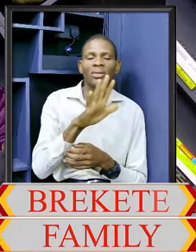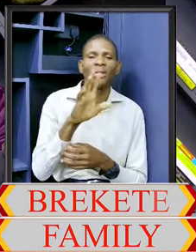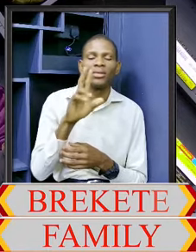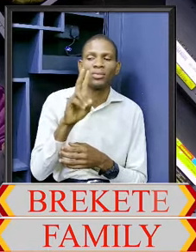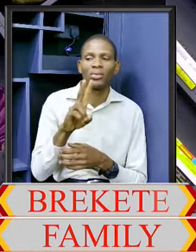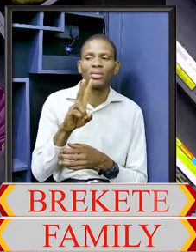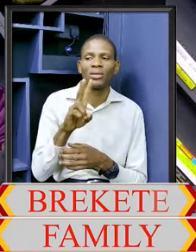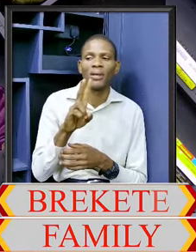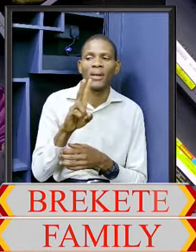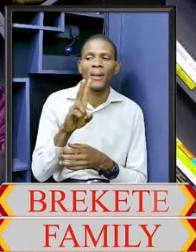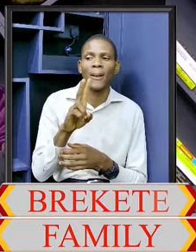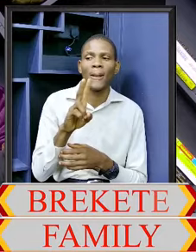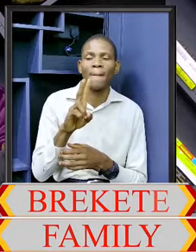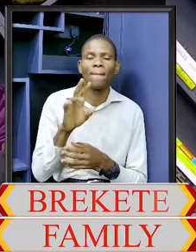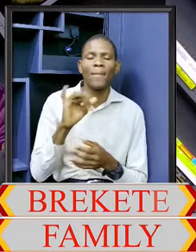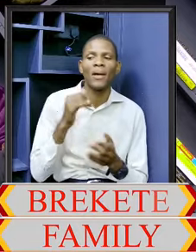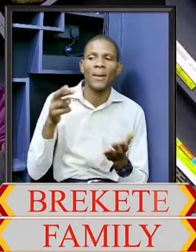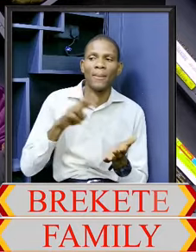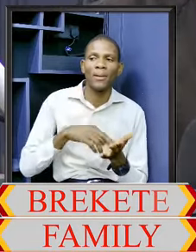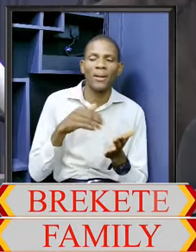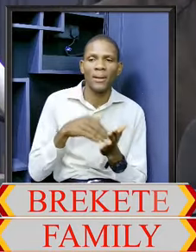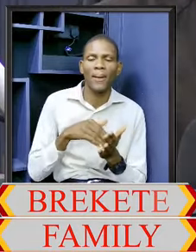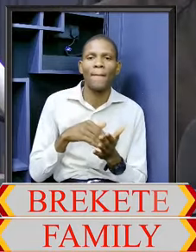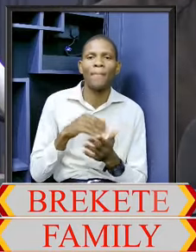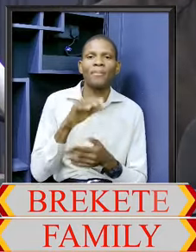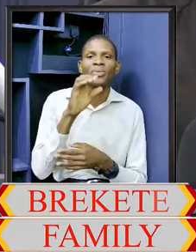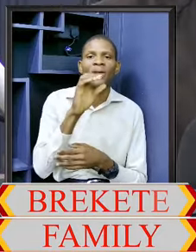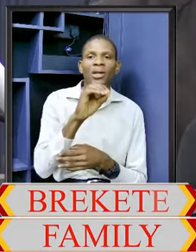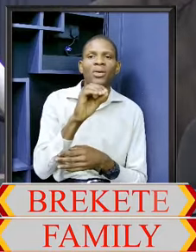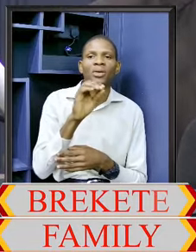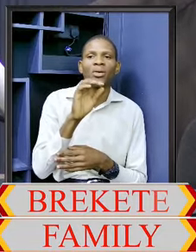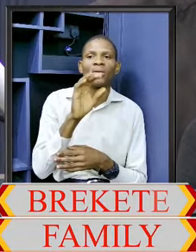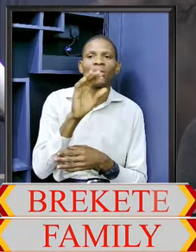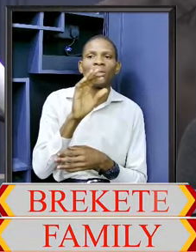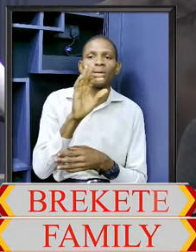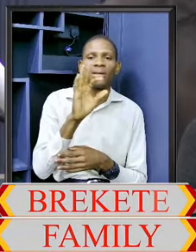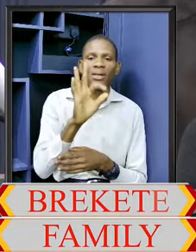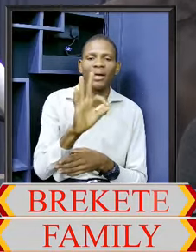52. I repeat them again. 090